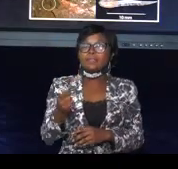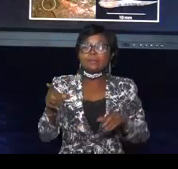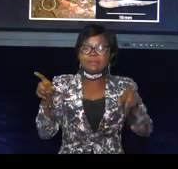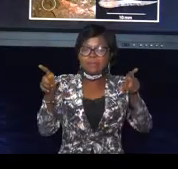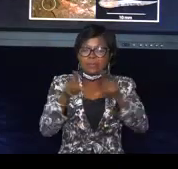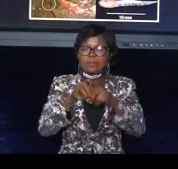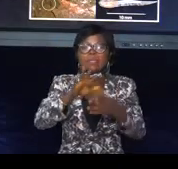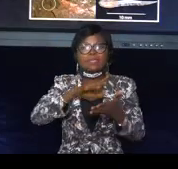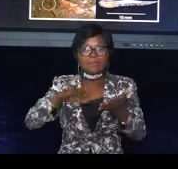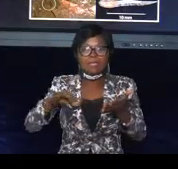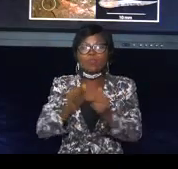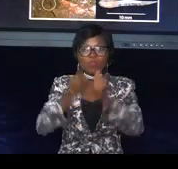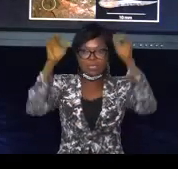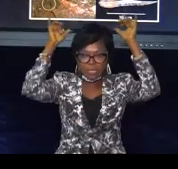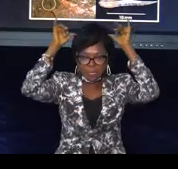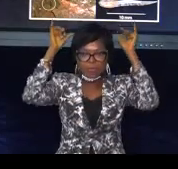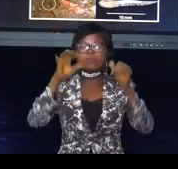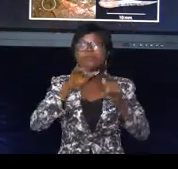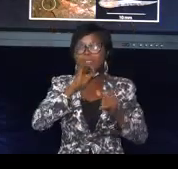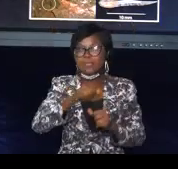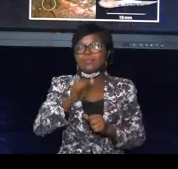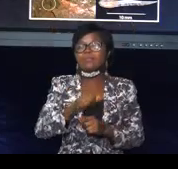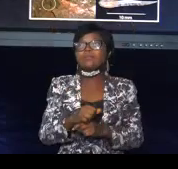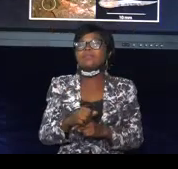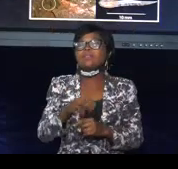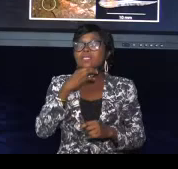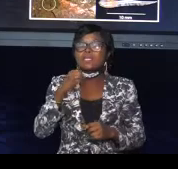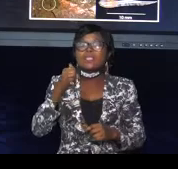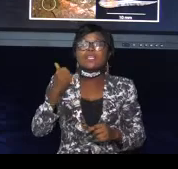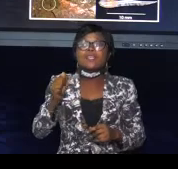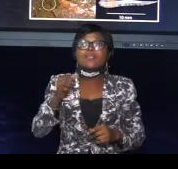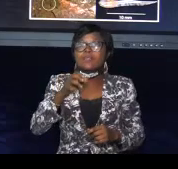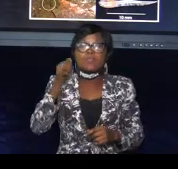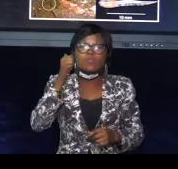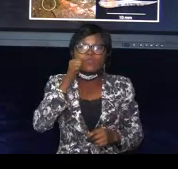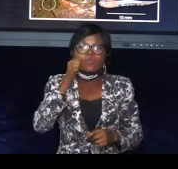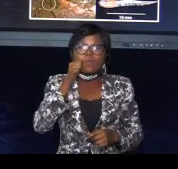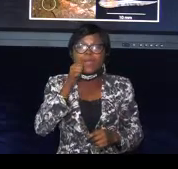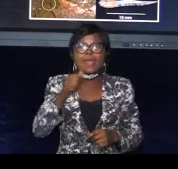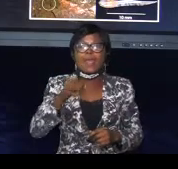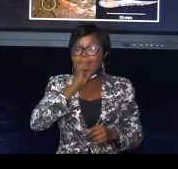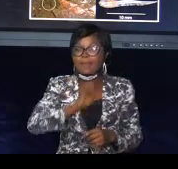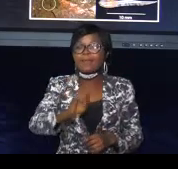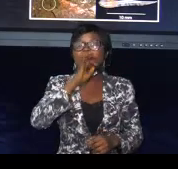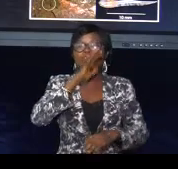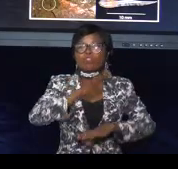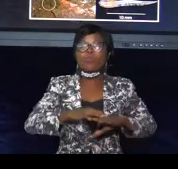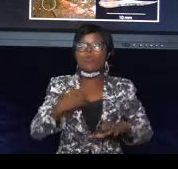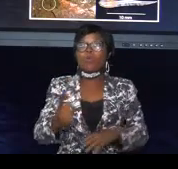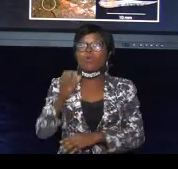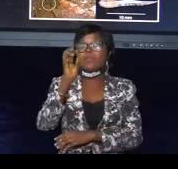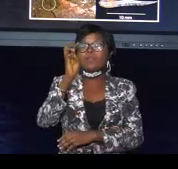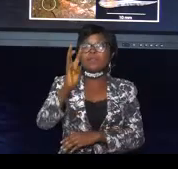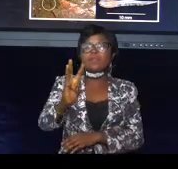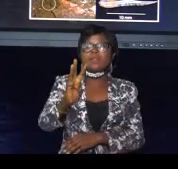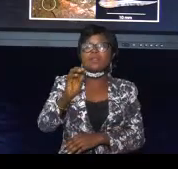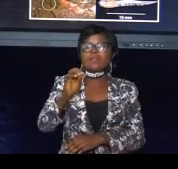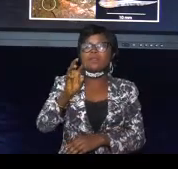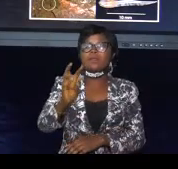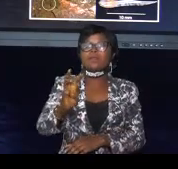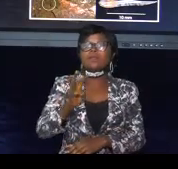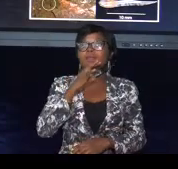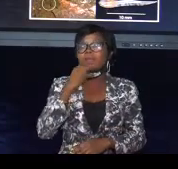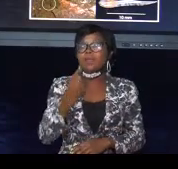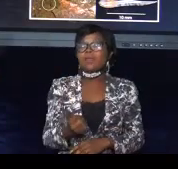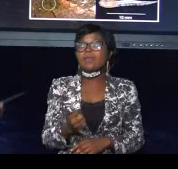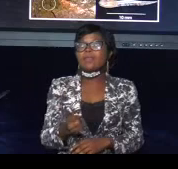the same spelling here. Cow, C-O-W. Yes, a female elephant is called a cow. And the young one is